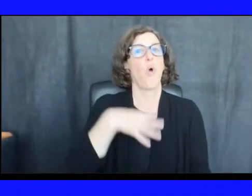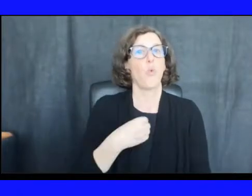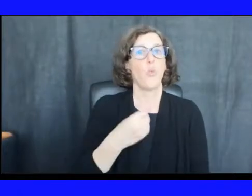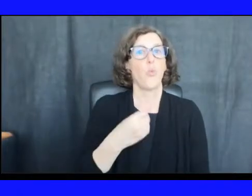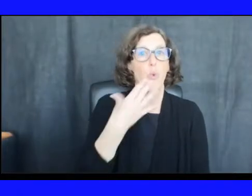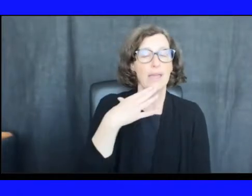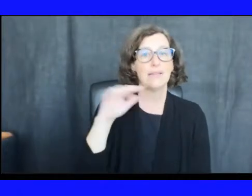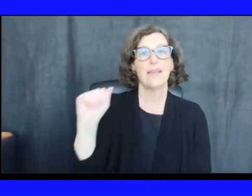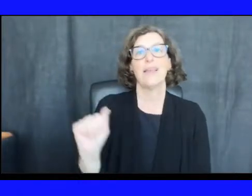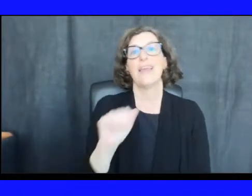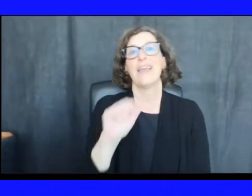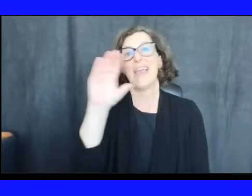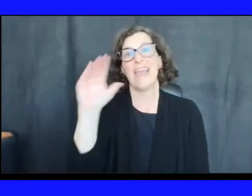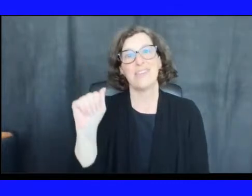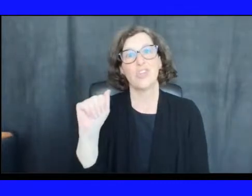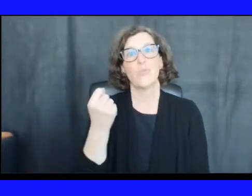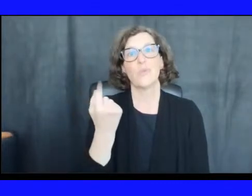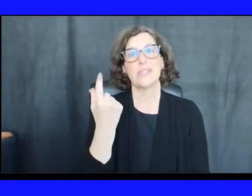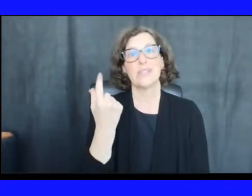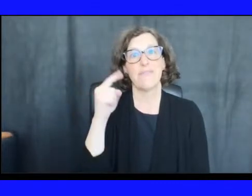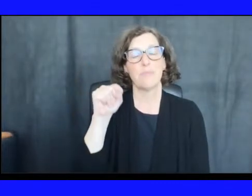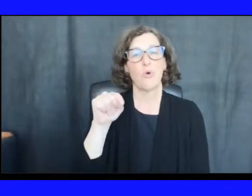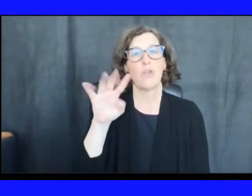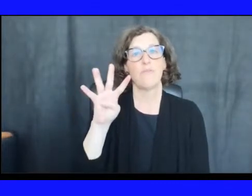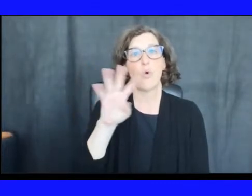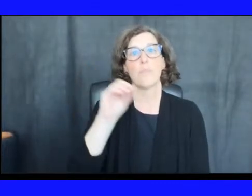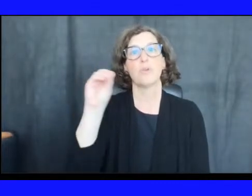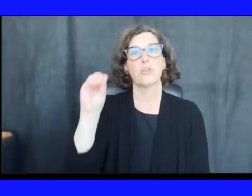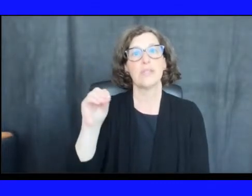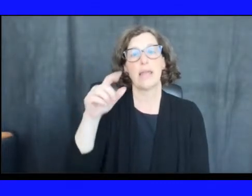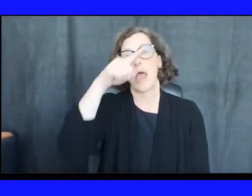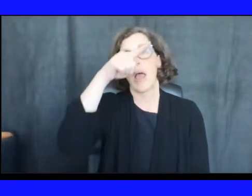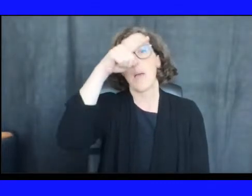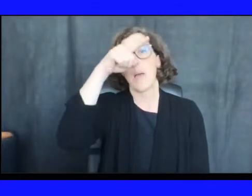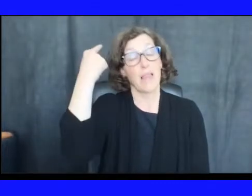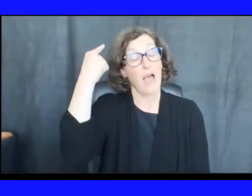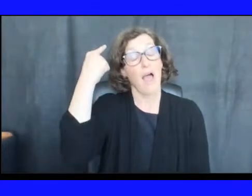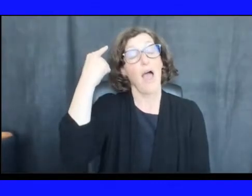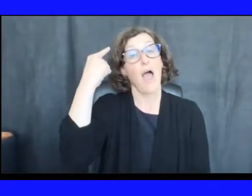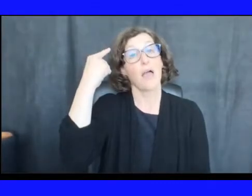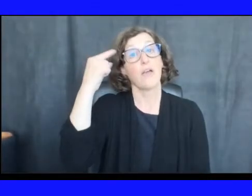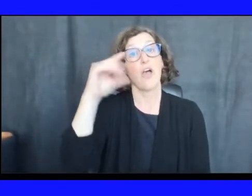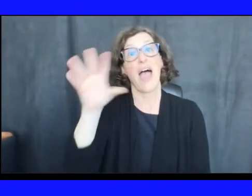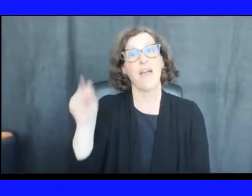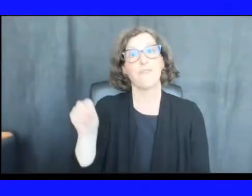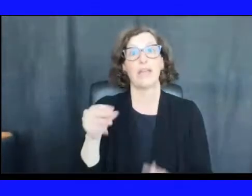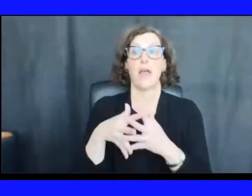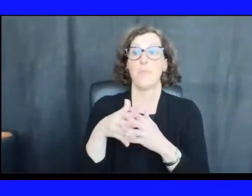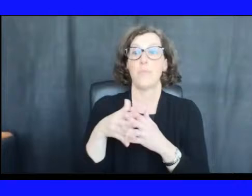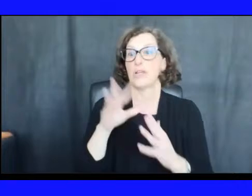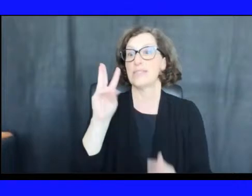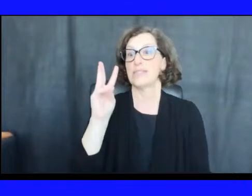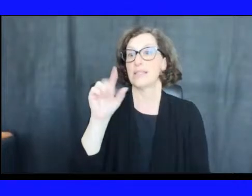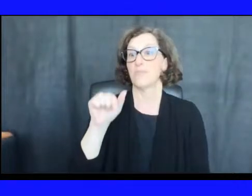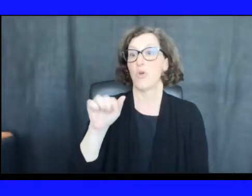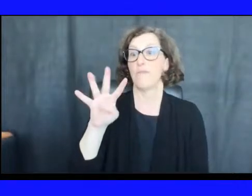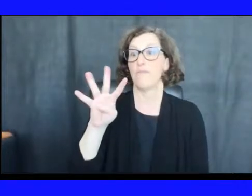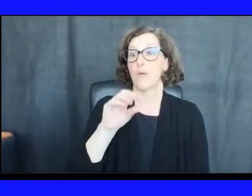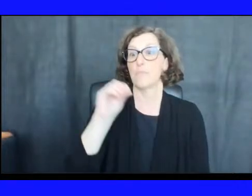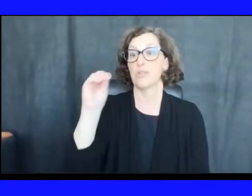data, to try to reduce that unknown down as close to 0 as possible. But still, I